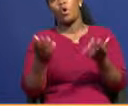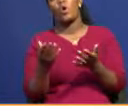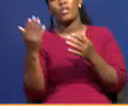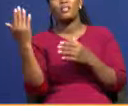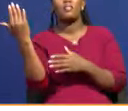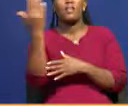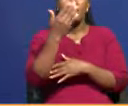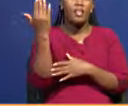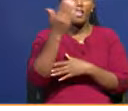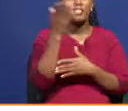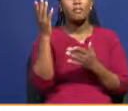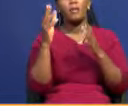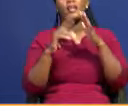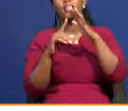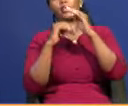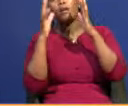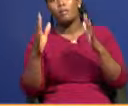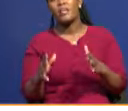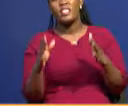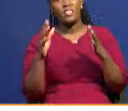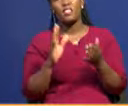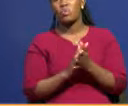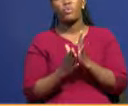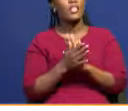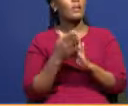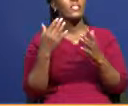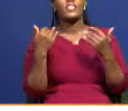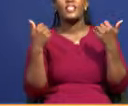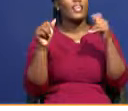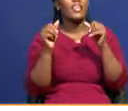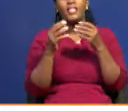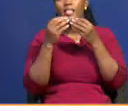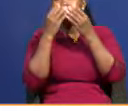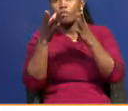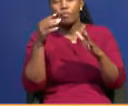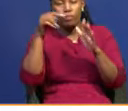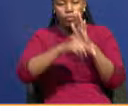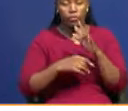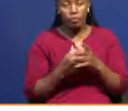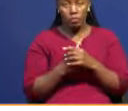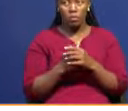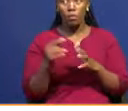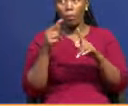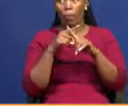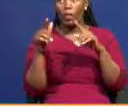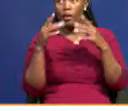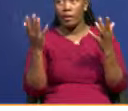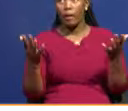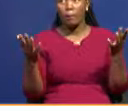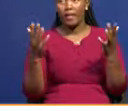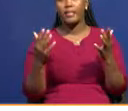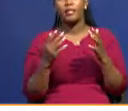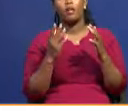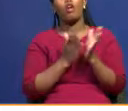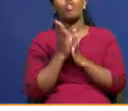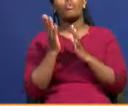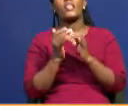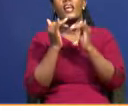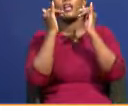in charge of the National Treasury without much fuss and without much detail. But I think in the advent of the new